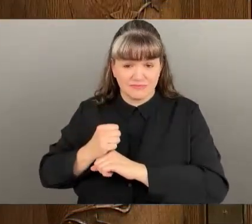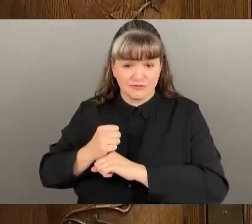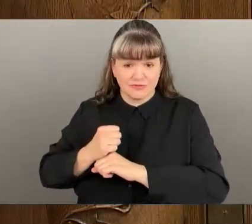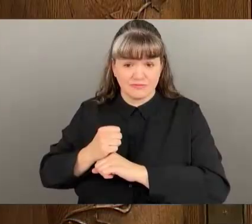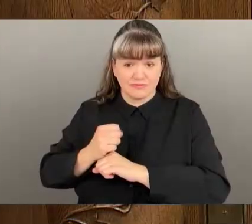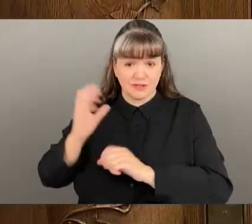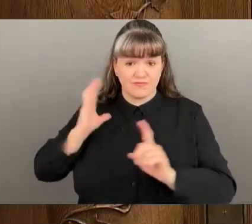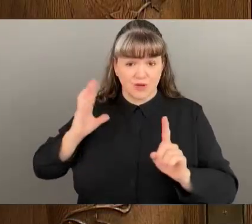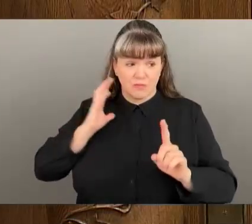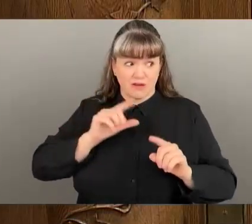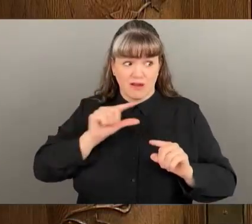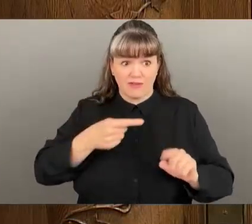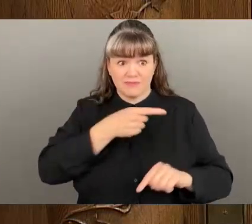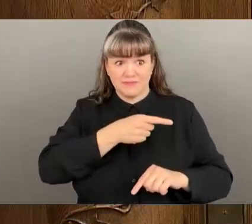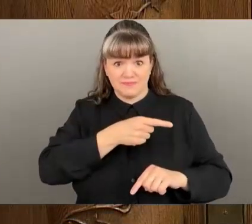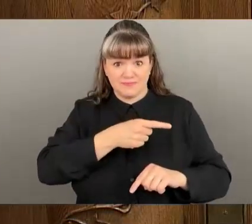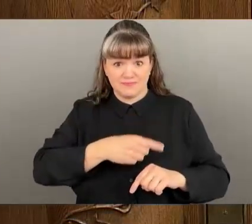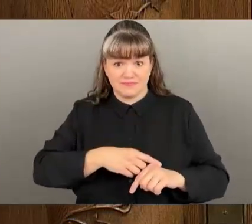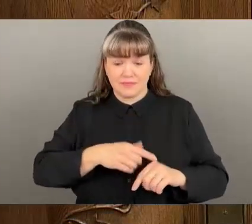Members,